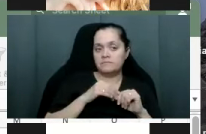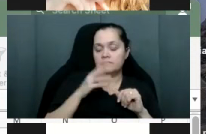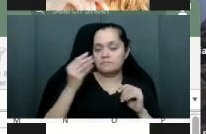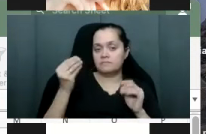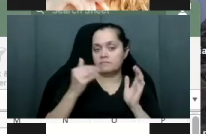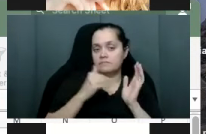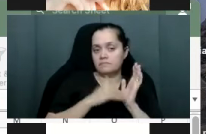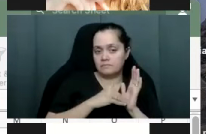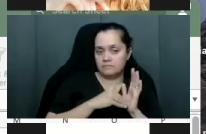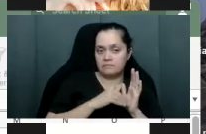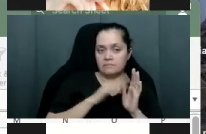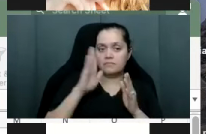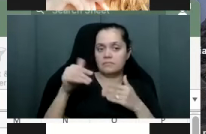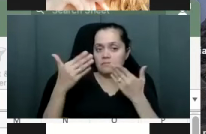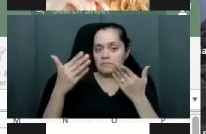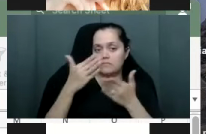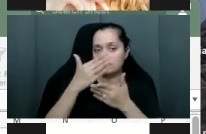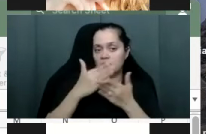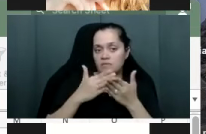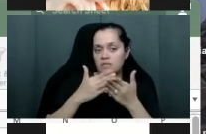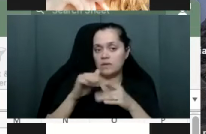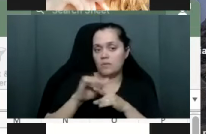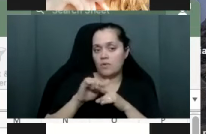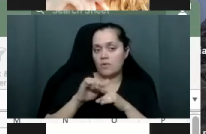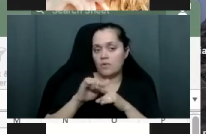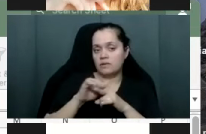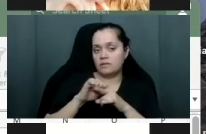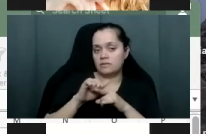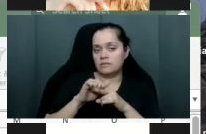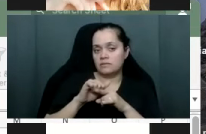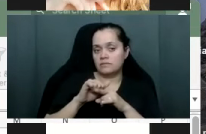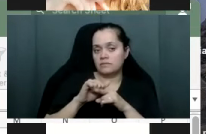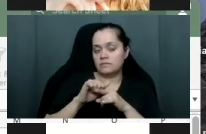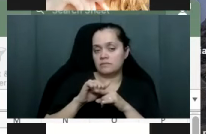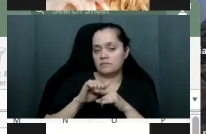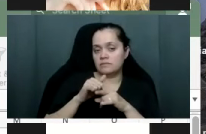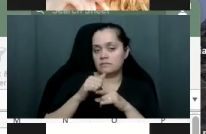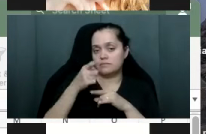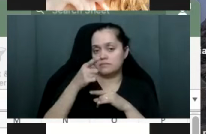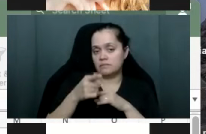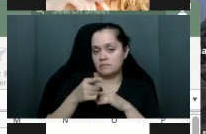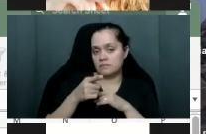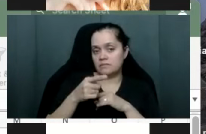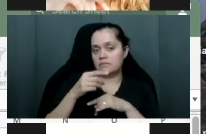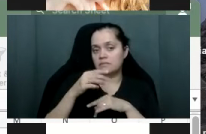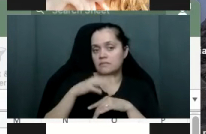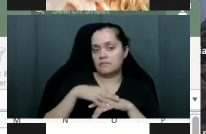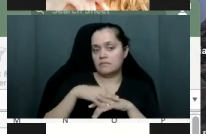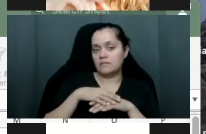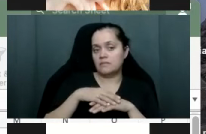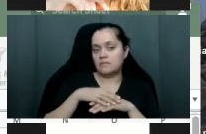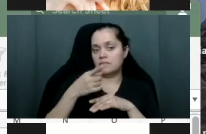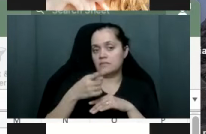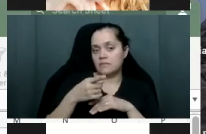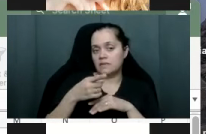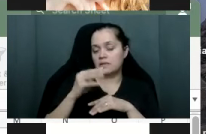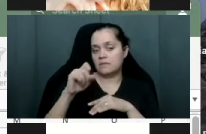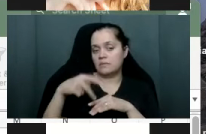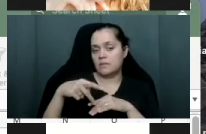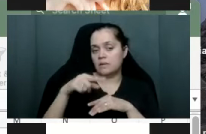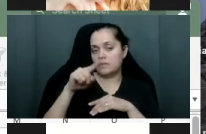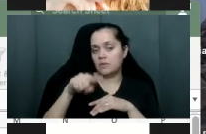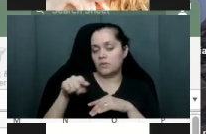again, I offer some practice here on existing map quizzes